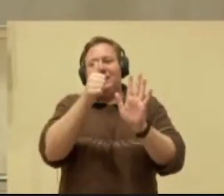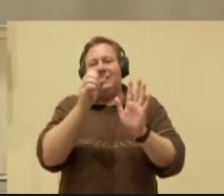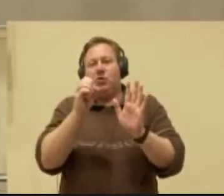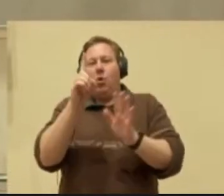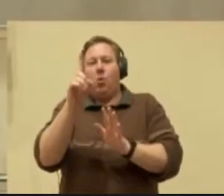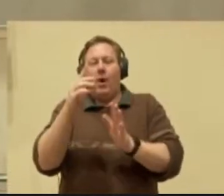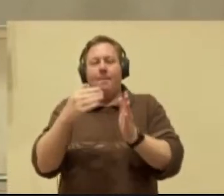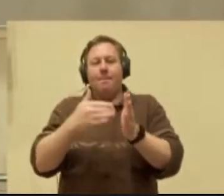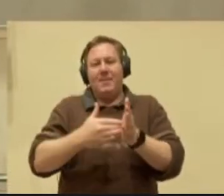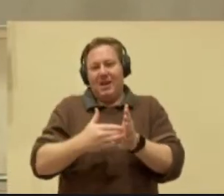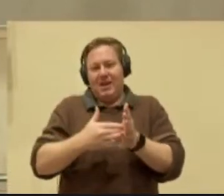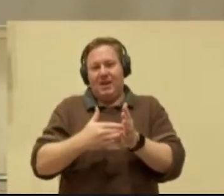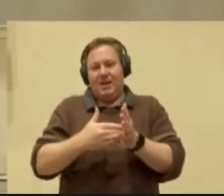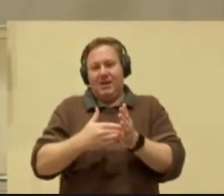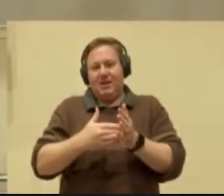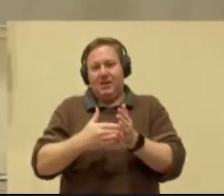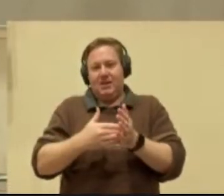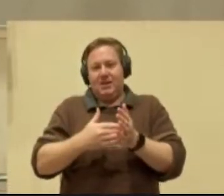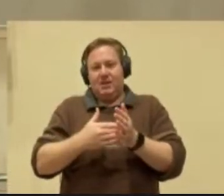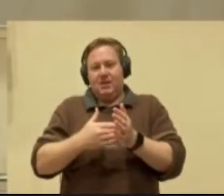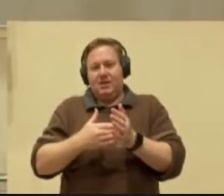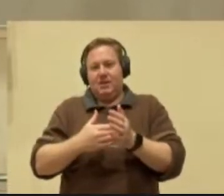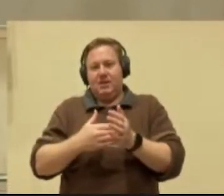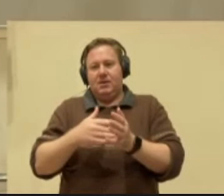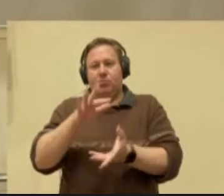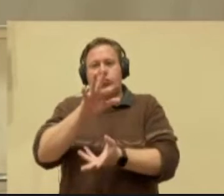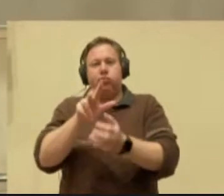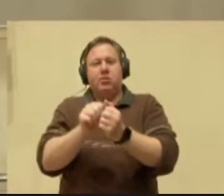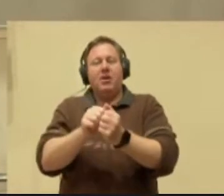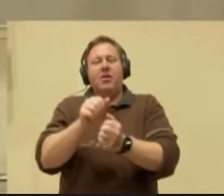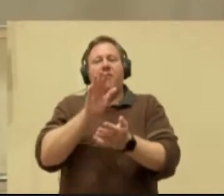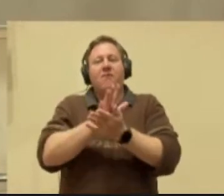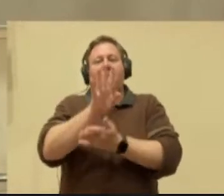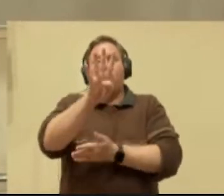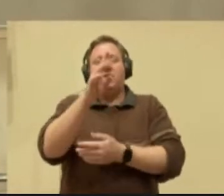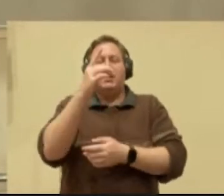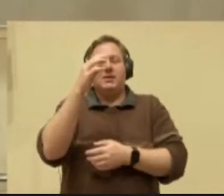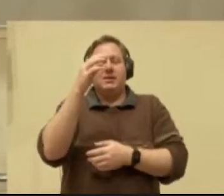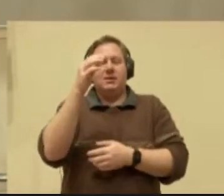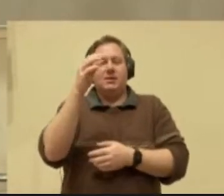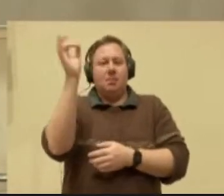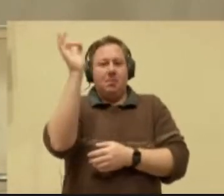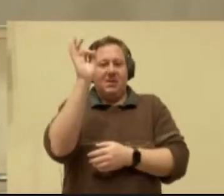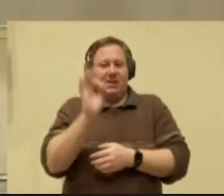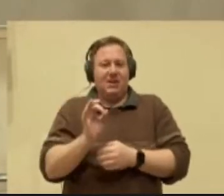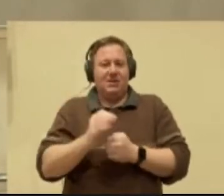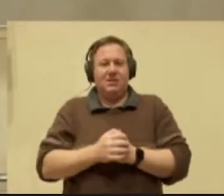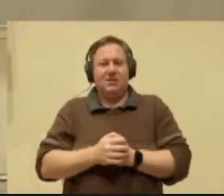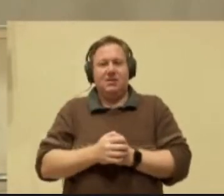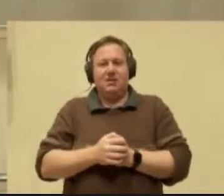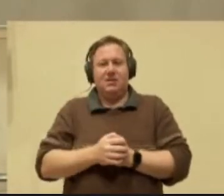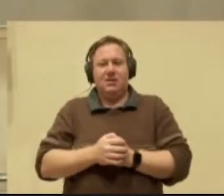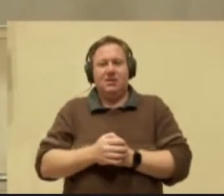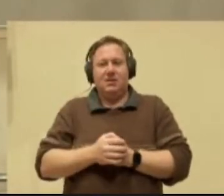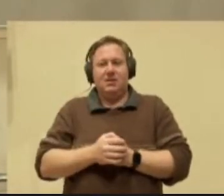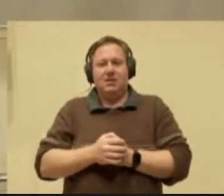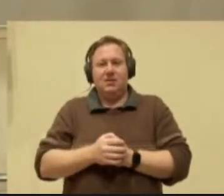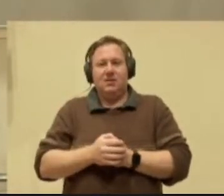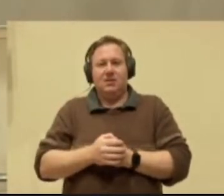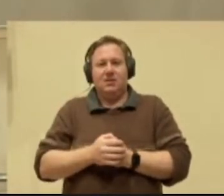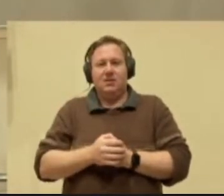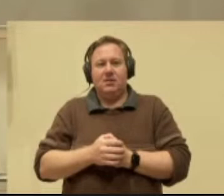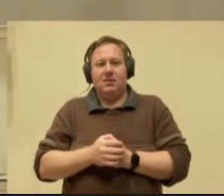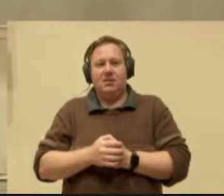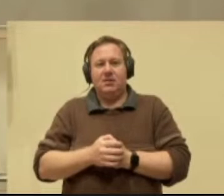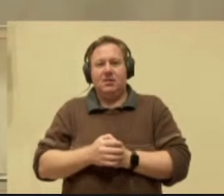made 14 and the majority black owned an amount of 1.2